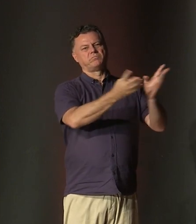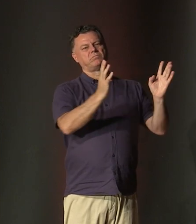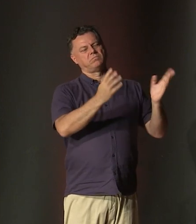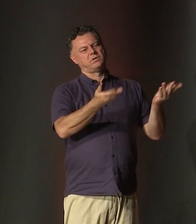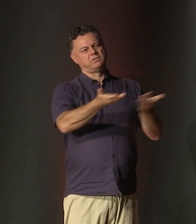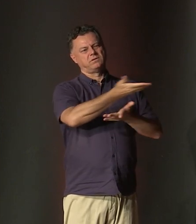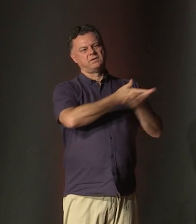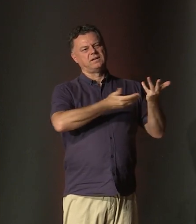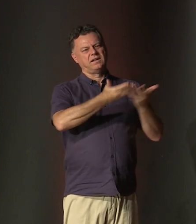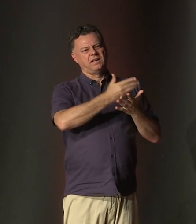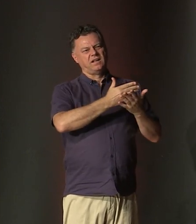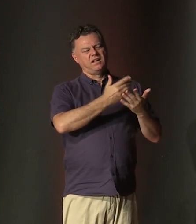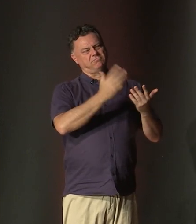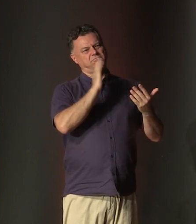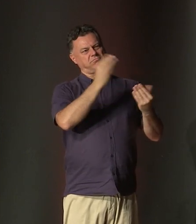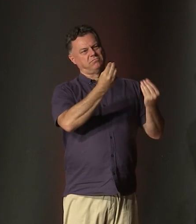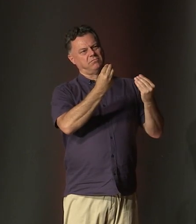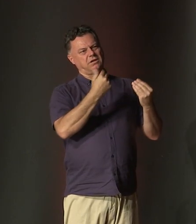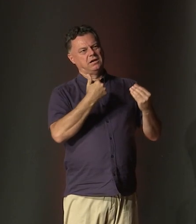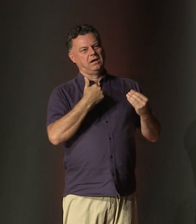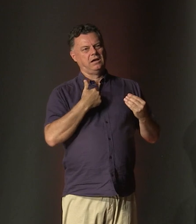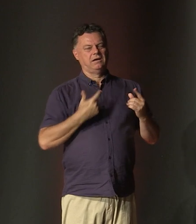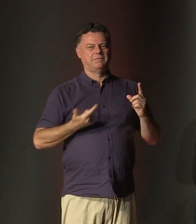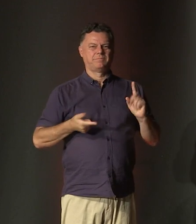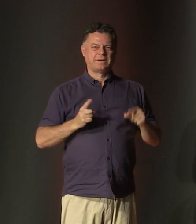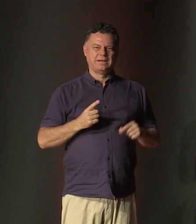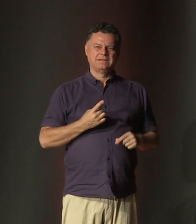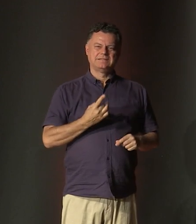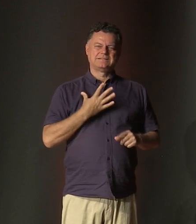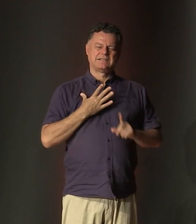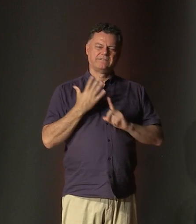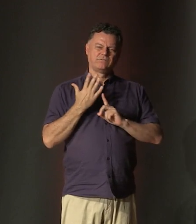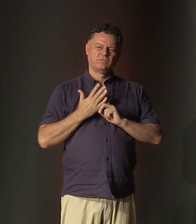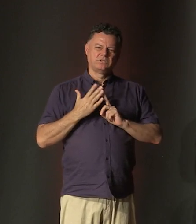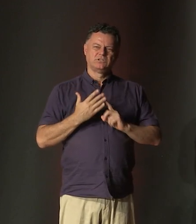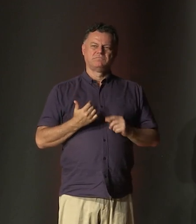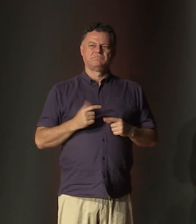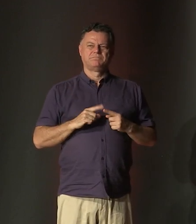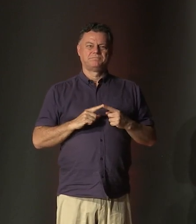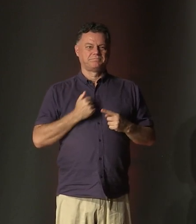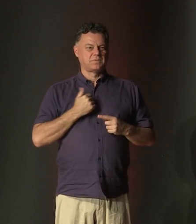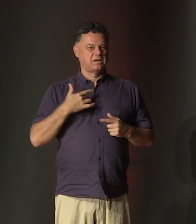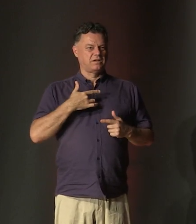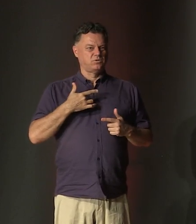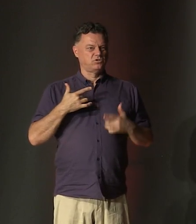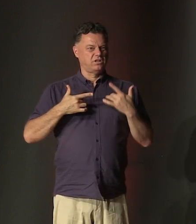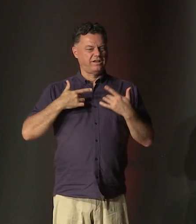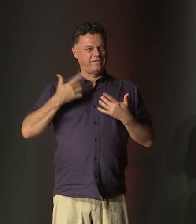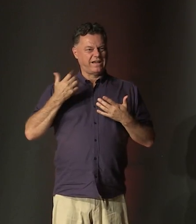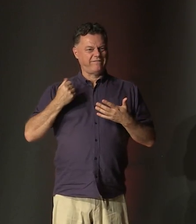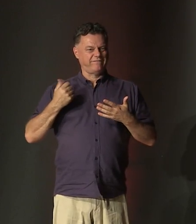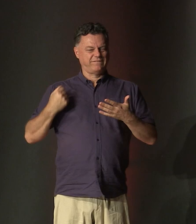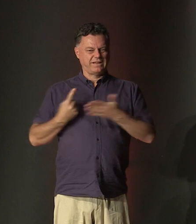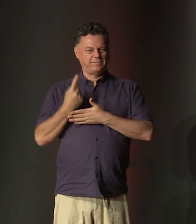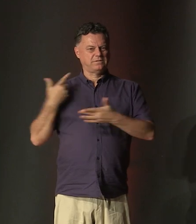to be compassionate towards myself. How to validate my emotional experience of things,